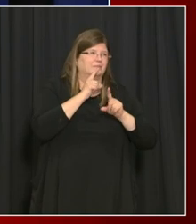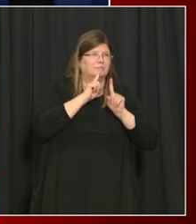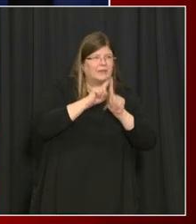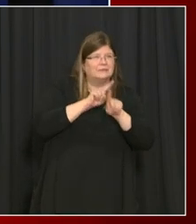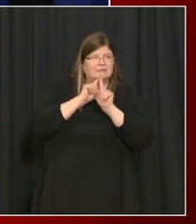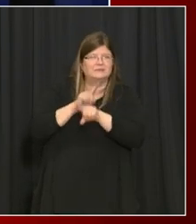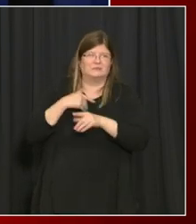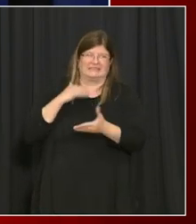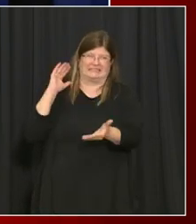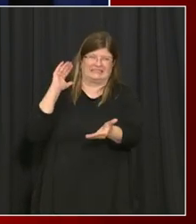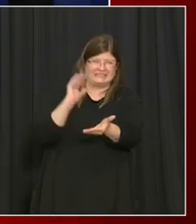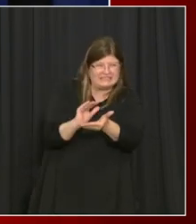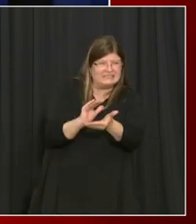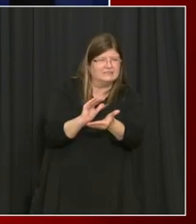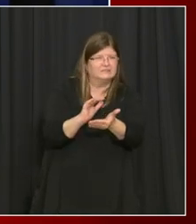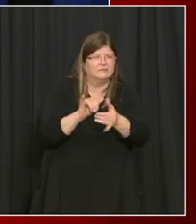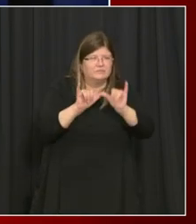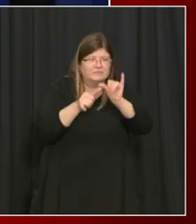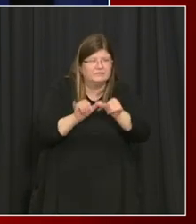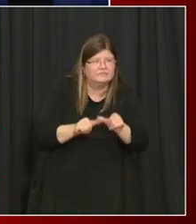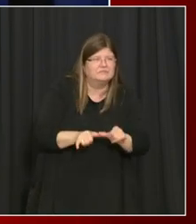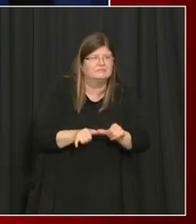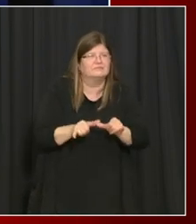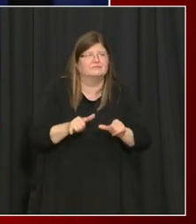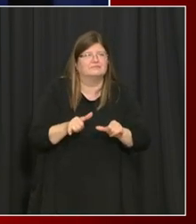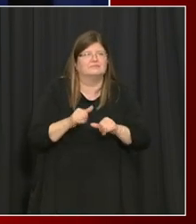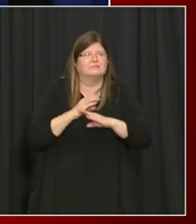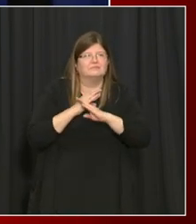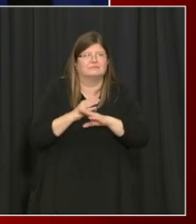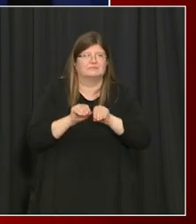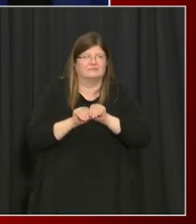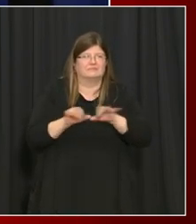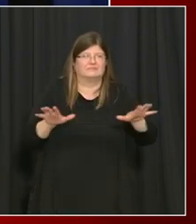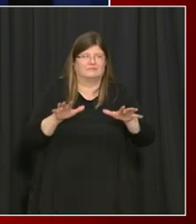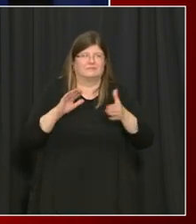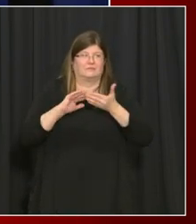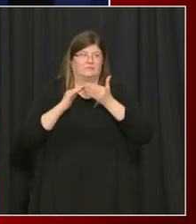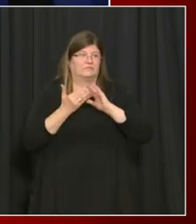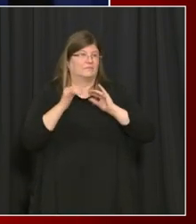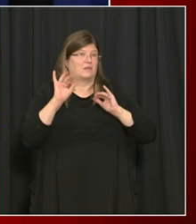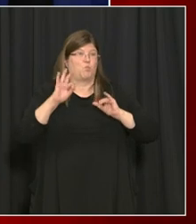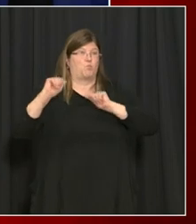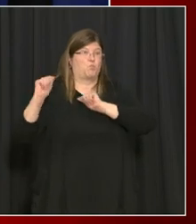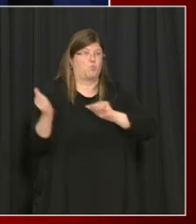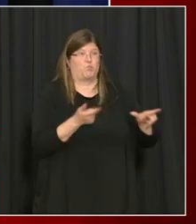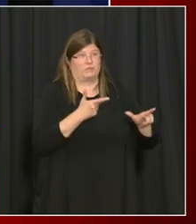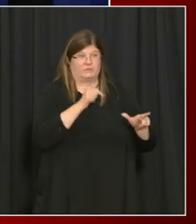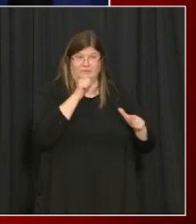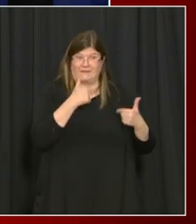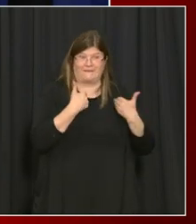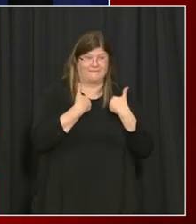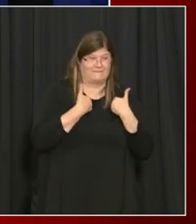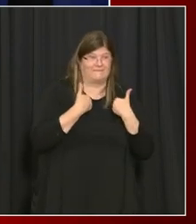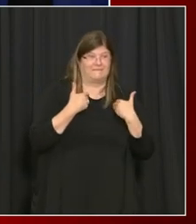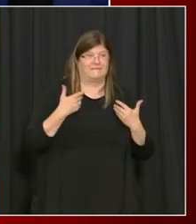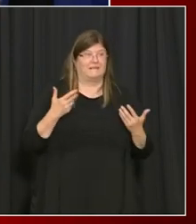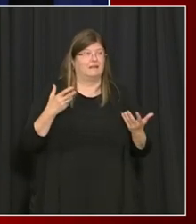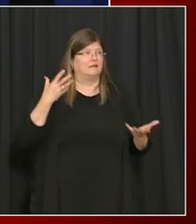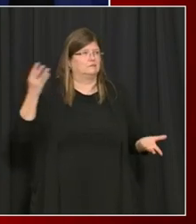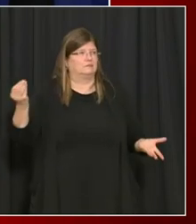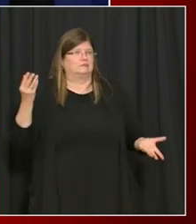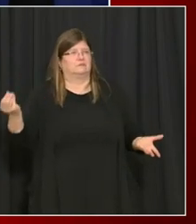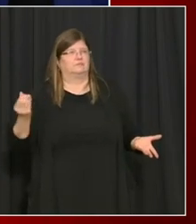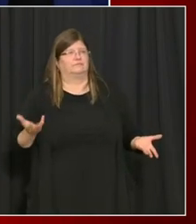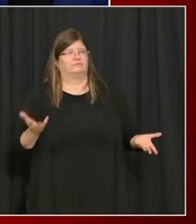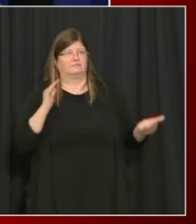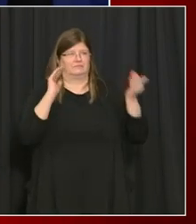decrease or mitigate and contain spread in a community setting. If all of the cases we were having were happening outside as